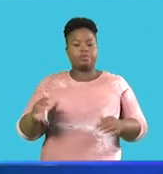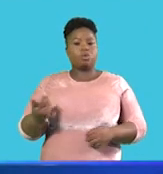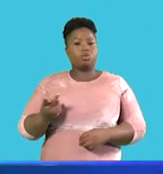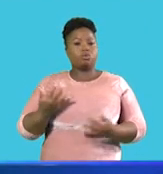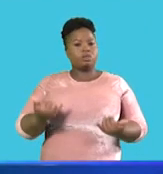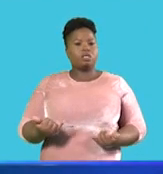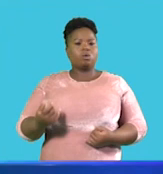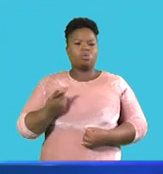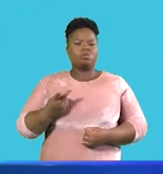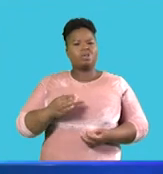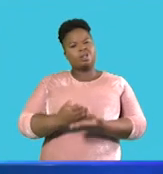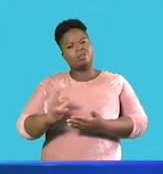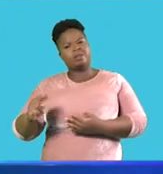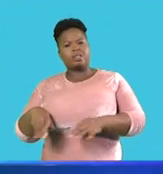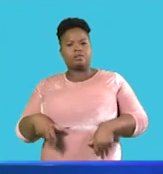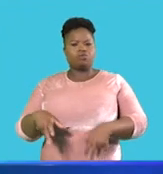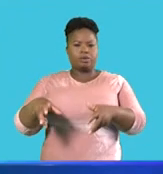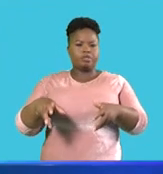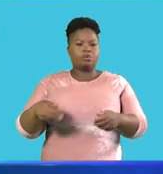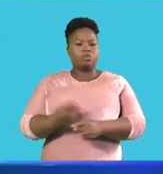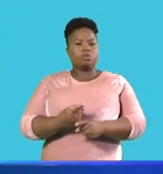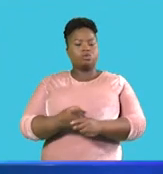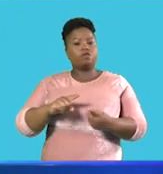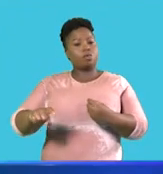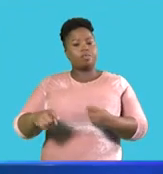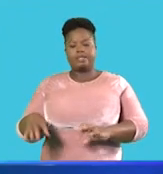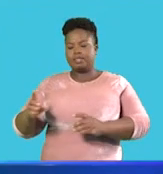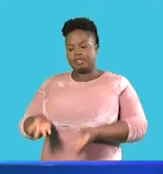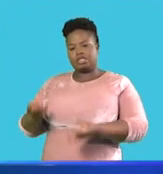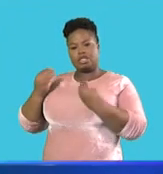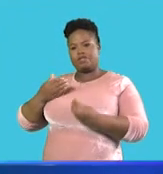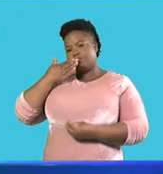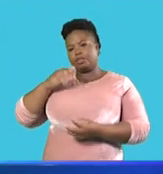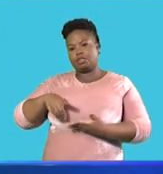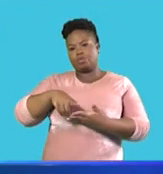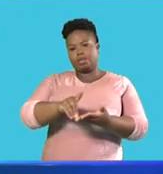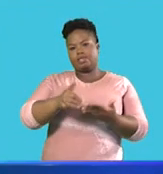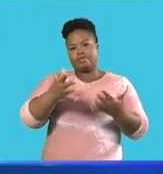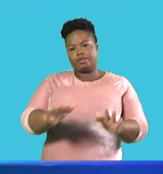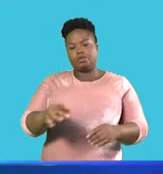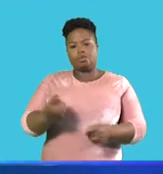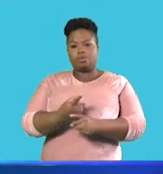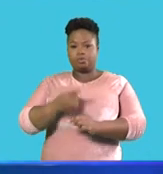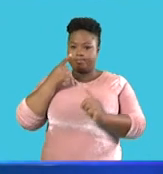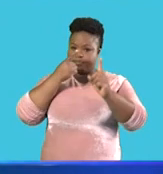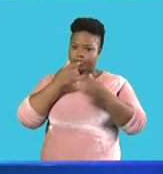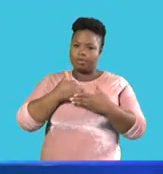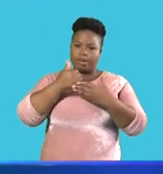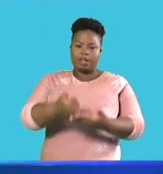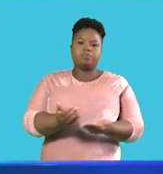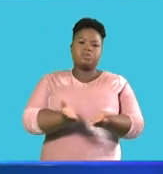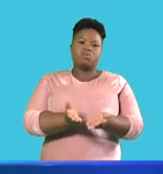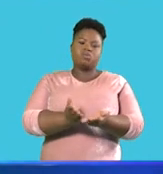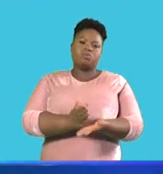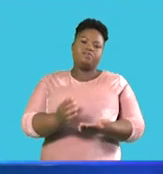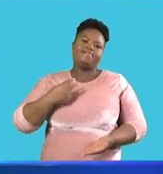dingwe gape tsa rugby dile lesome ke setlamo sa Discovery. Discovery e tlhamile programa eno go ka thusa dikolo tse di senang